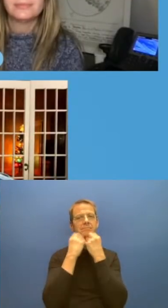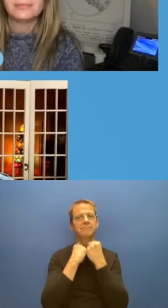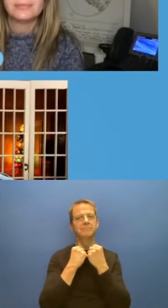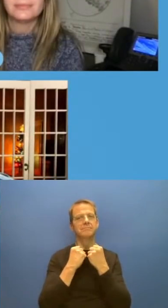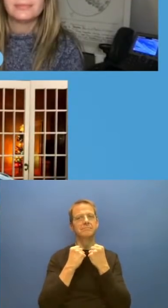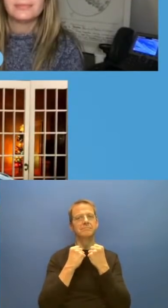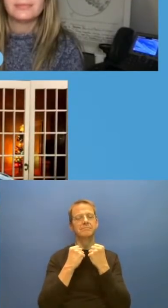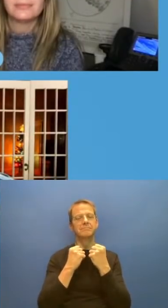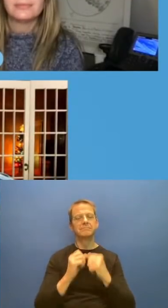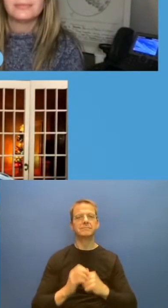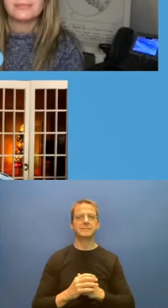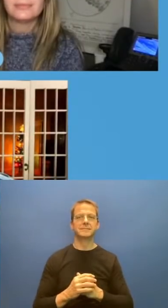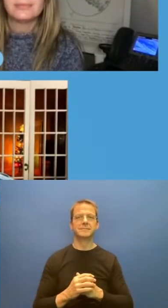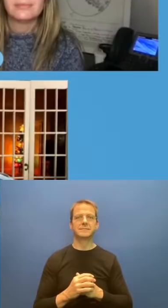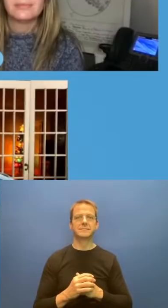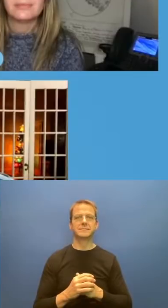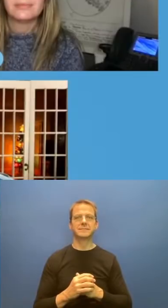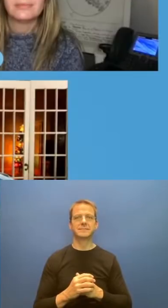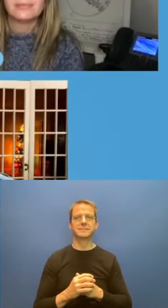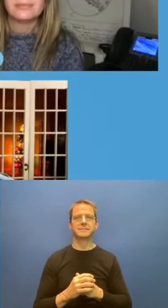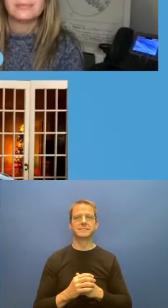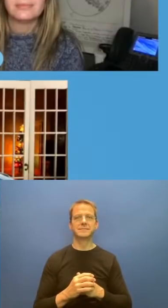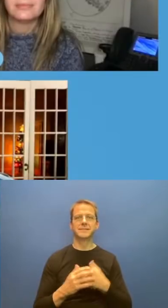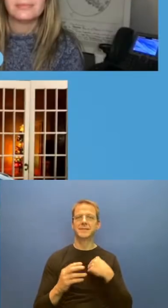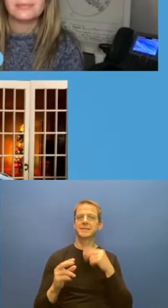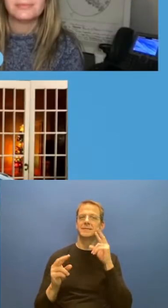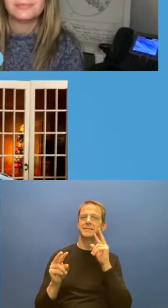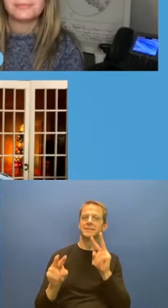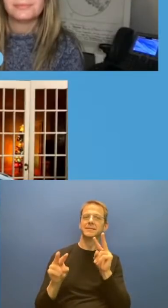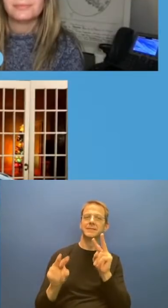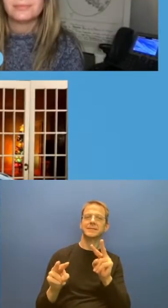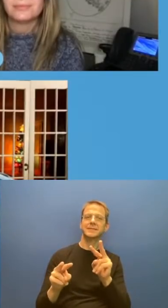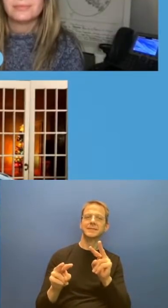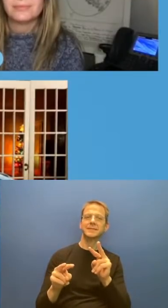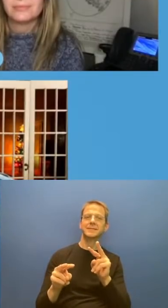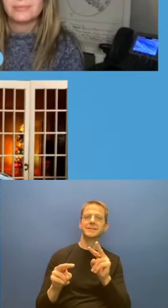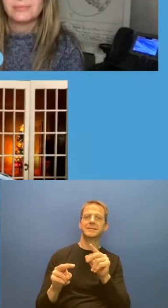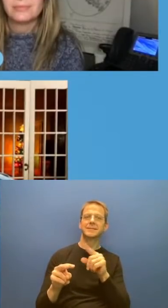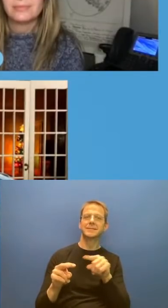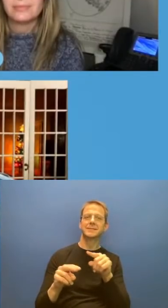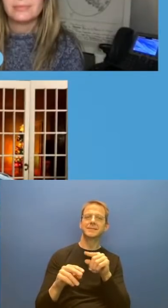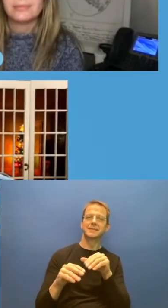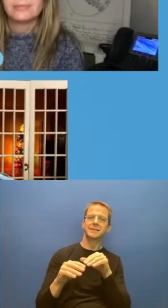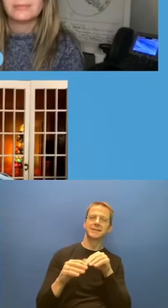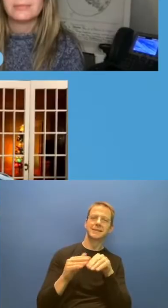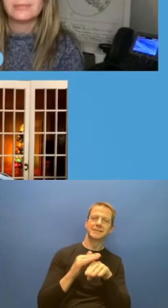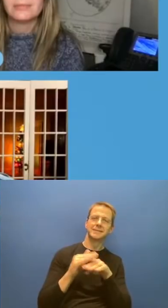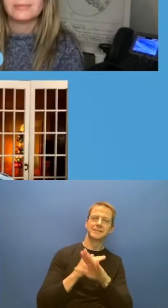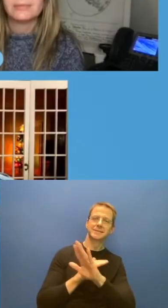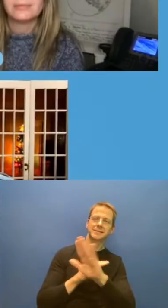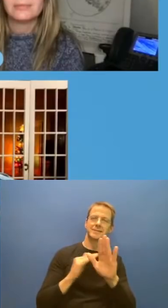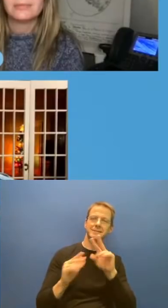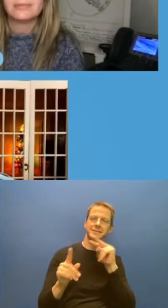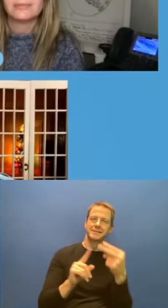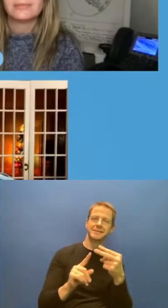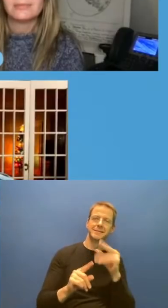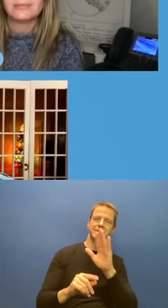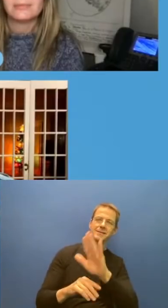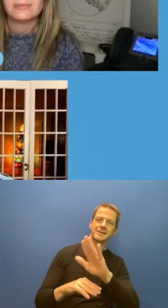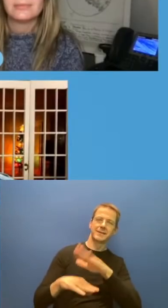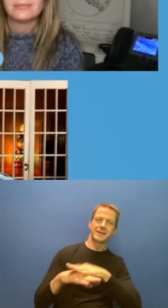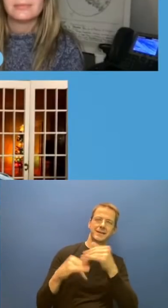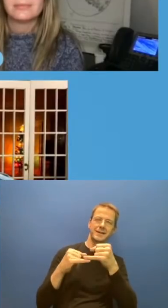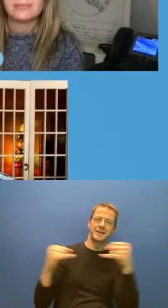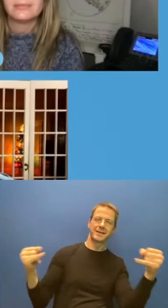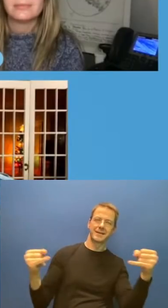insight via your guys' online profiles as we learn more and more about this new